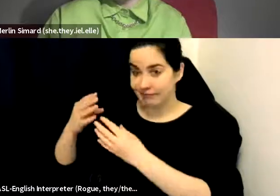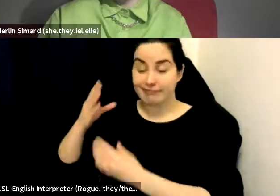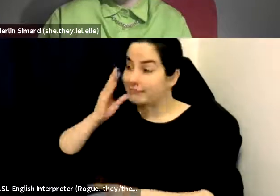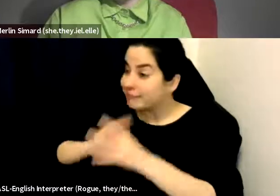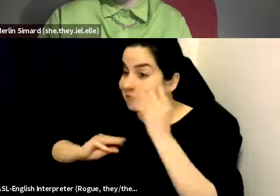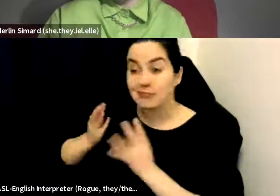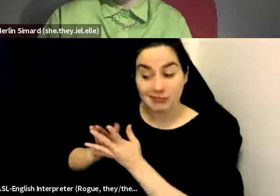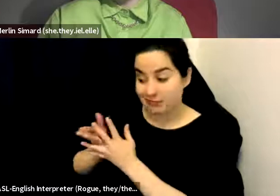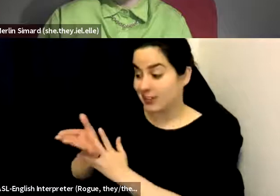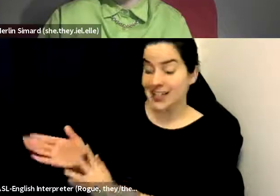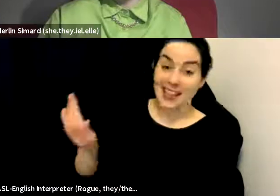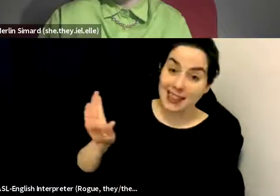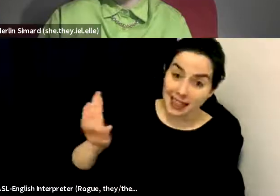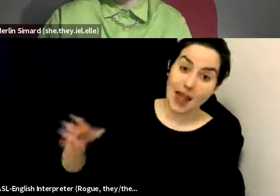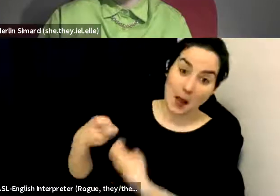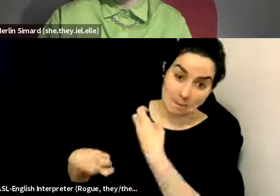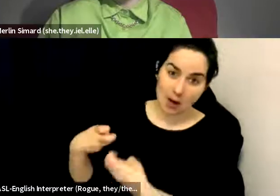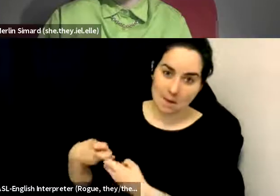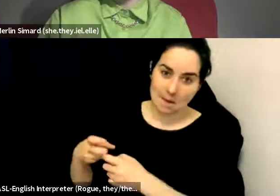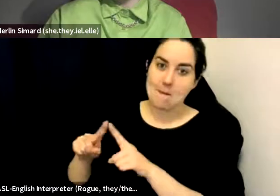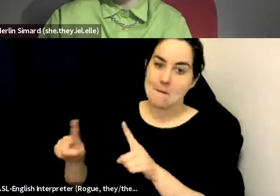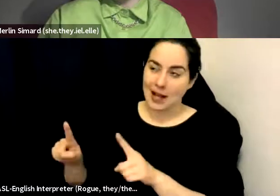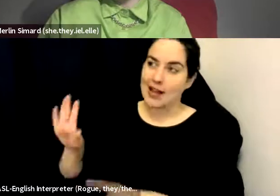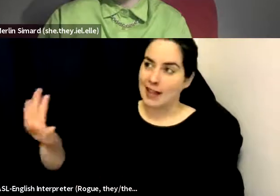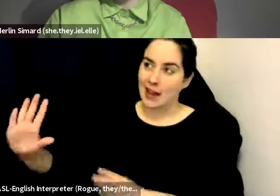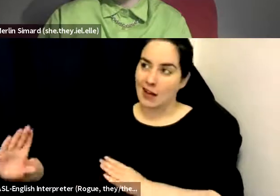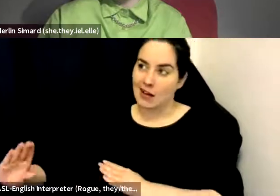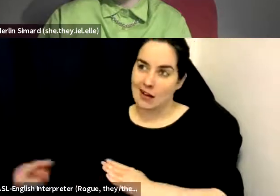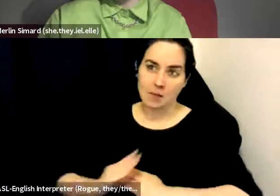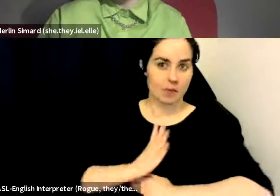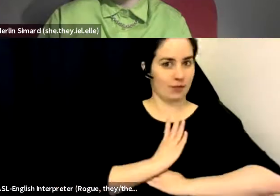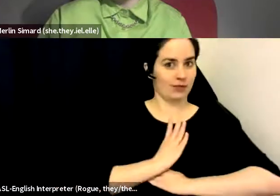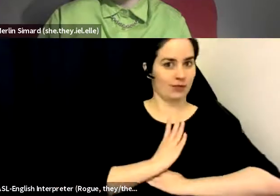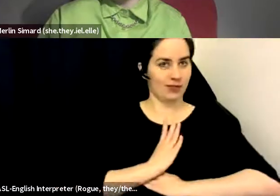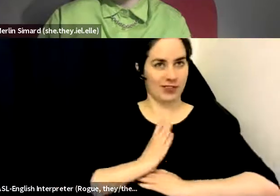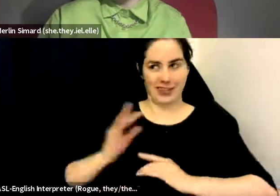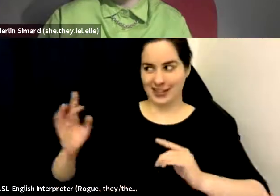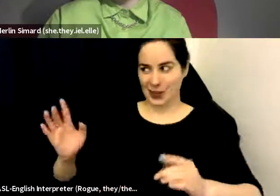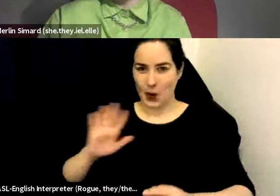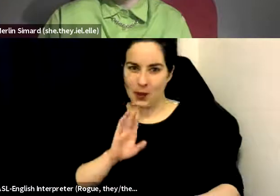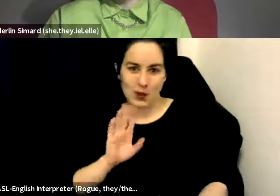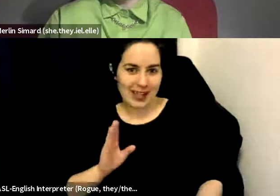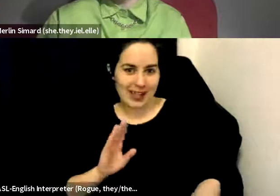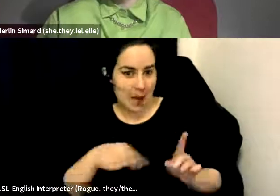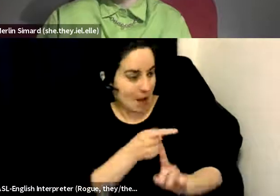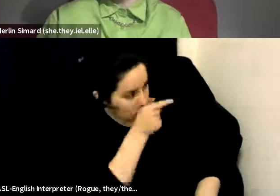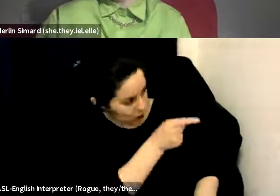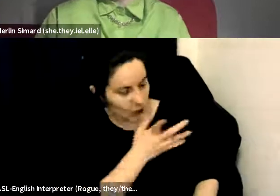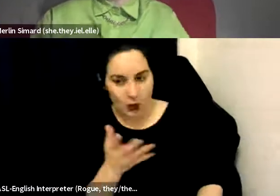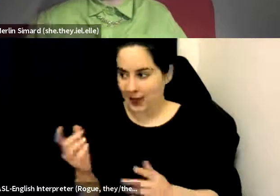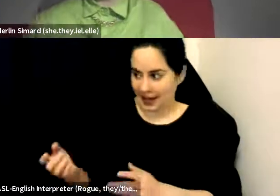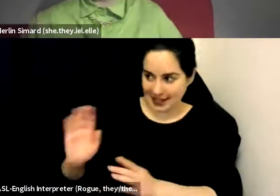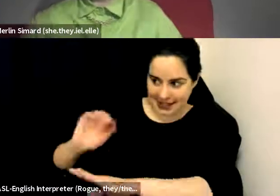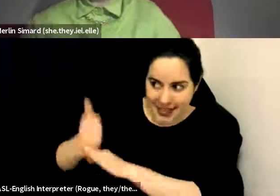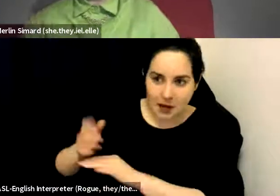It's a them problem, but they're making it about you. So that when they harm you and when they cause that lateral violence, they're making